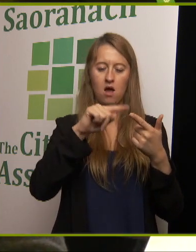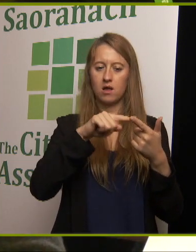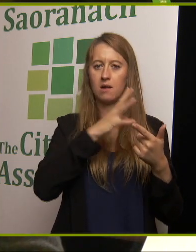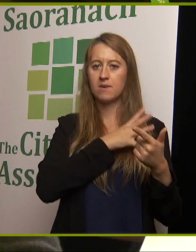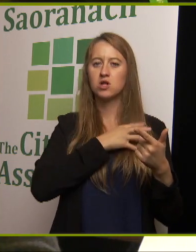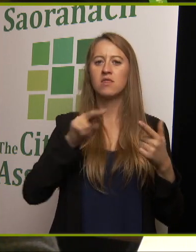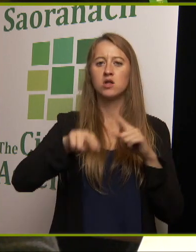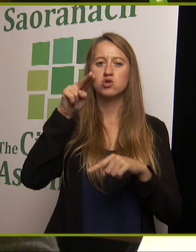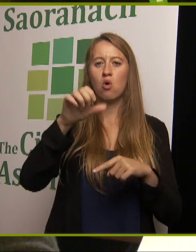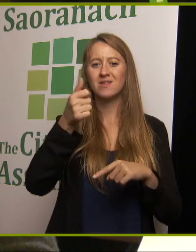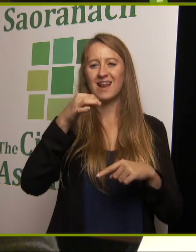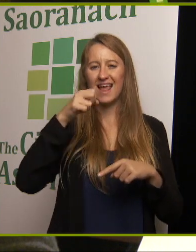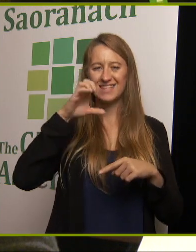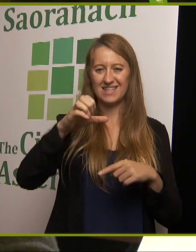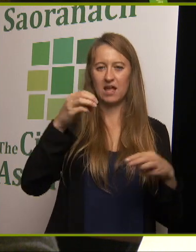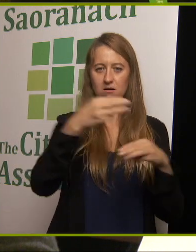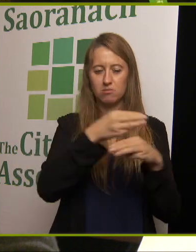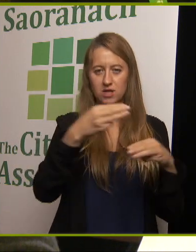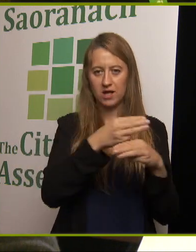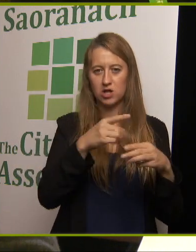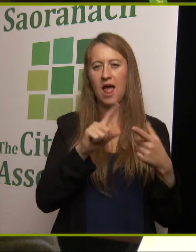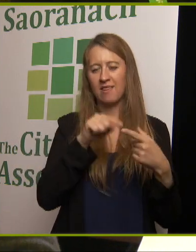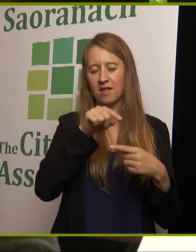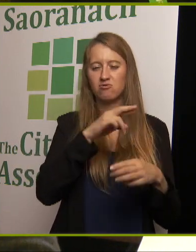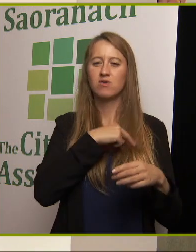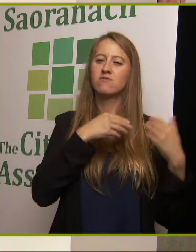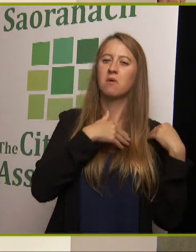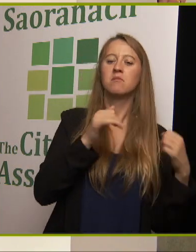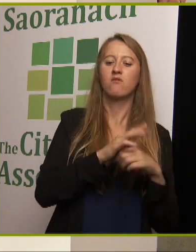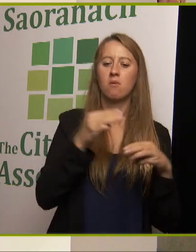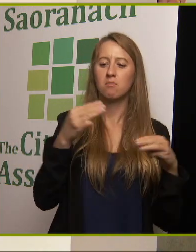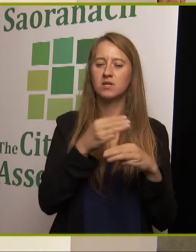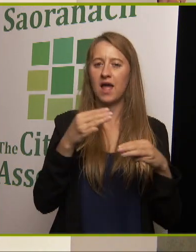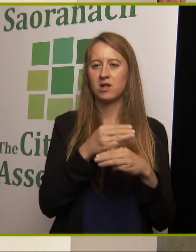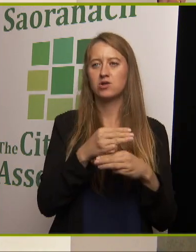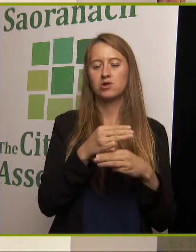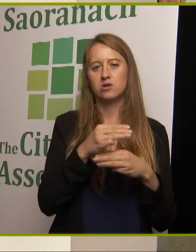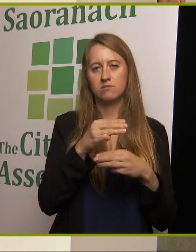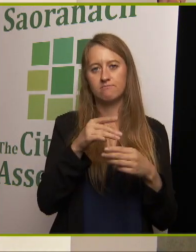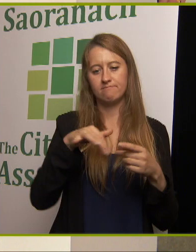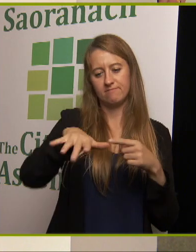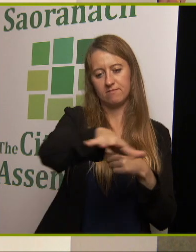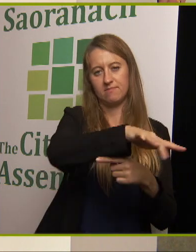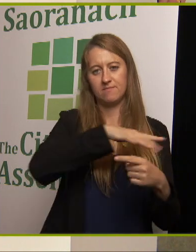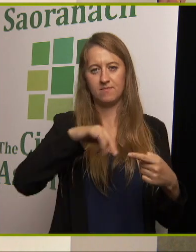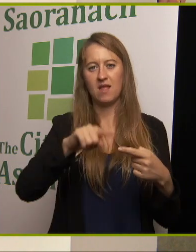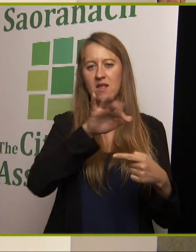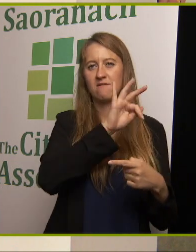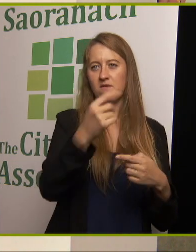looks after human pressures and protection of biodiversity. That's from 1992, but many of these grow